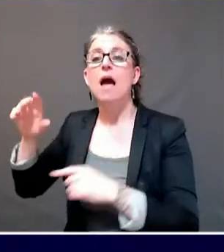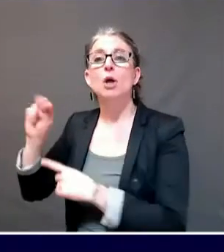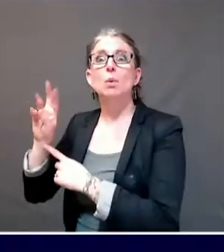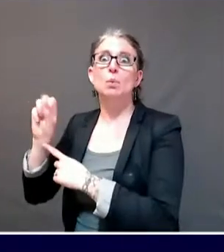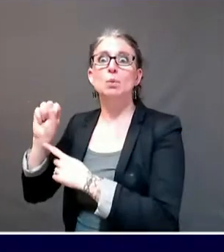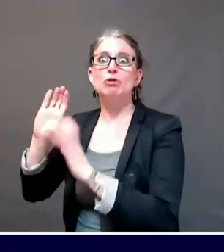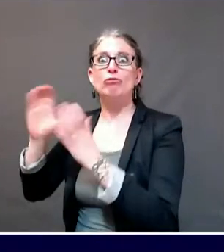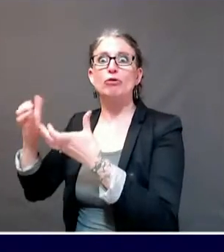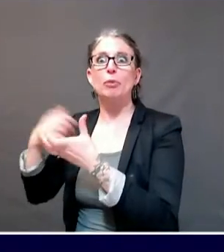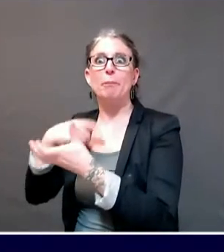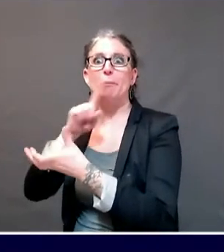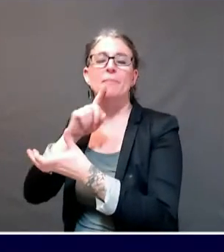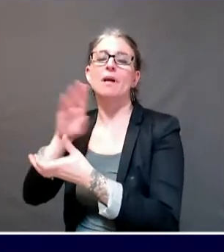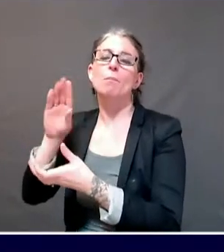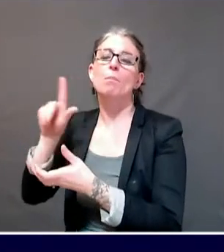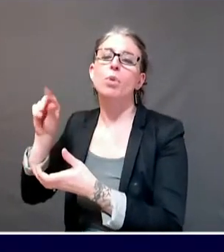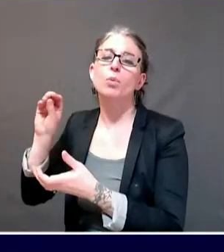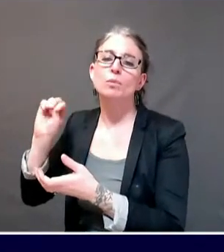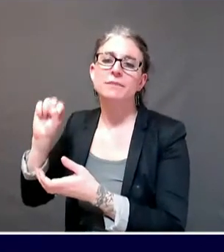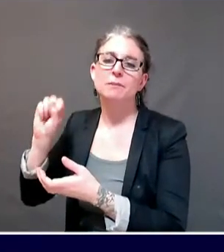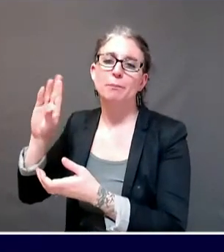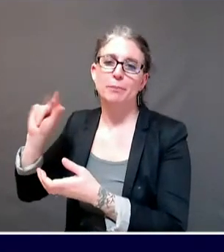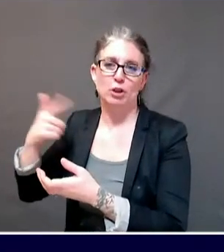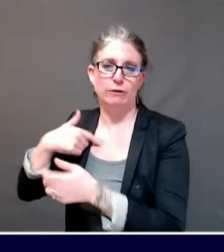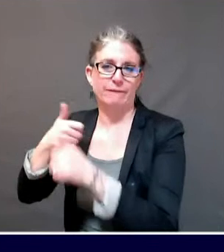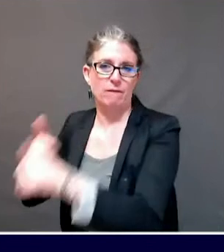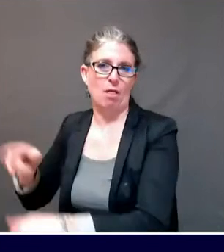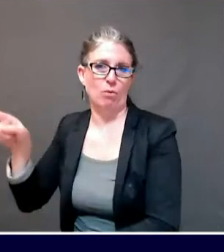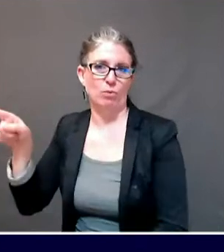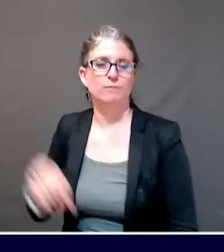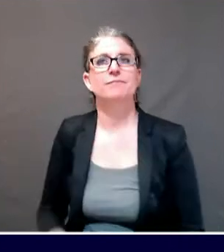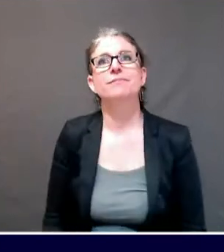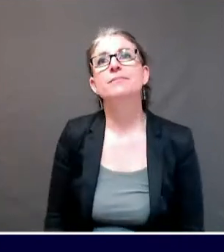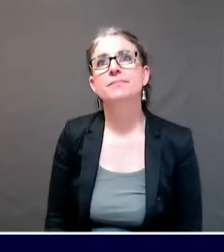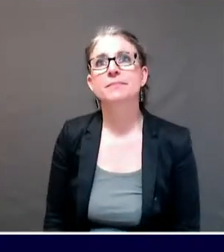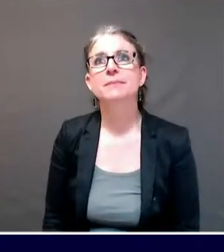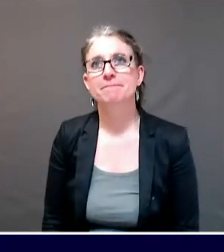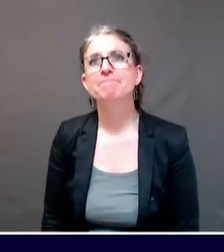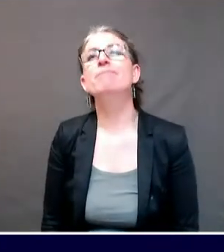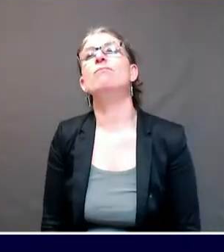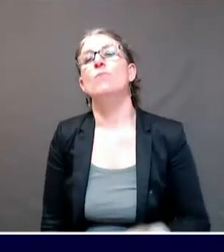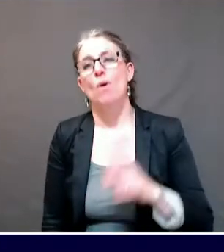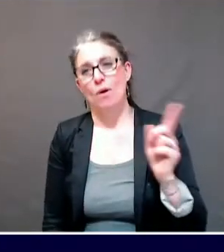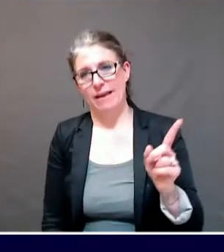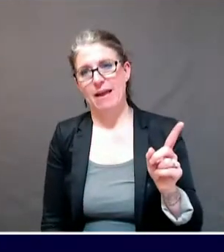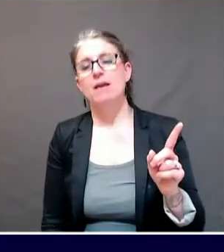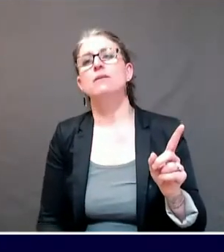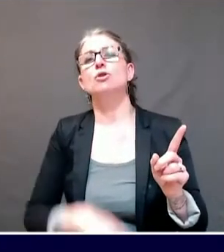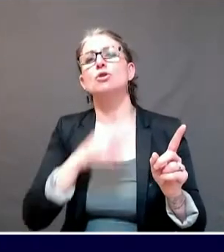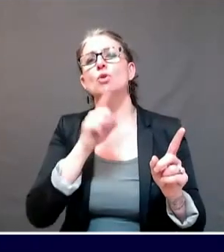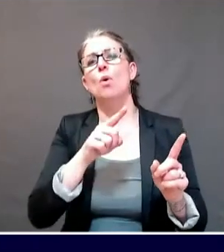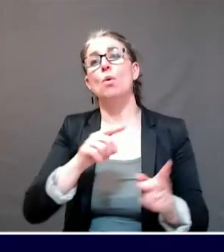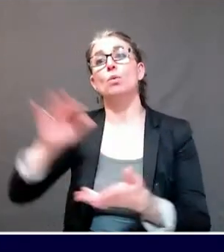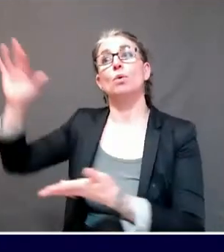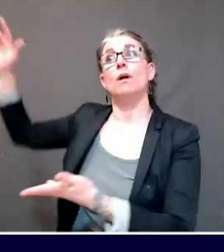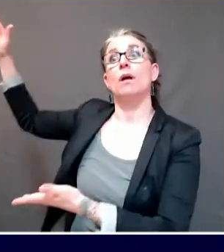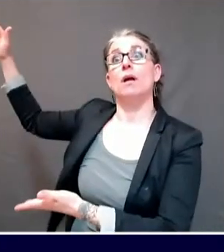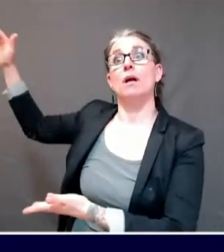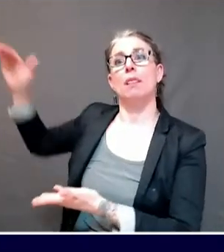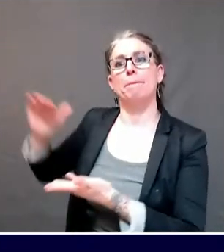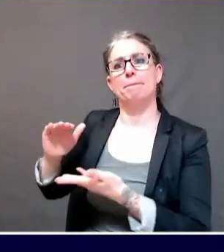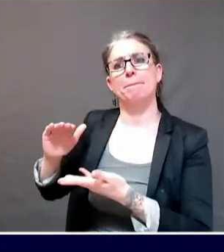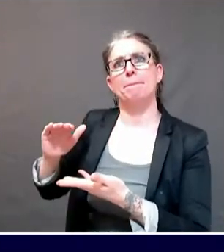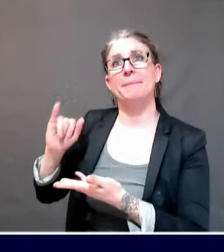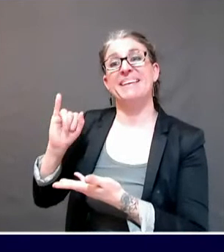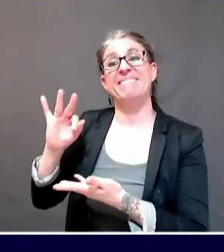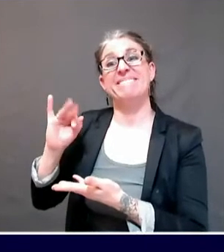being limited. And, you know, hypothetically, if that supply were to get larger, what are the processes in place to keep up